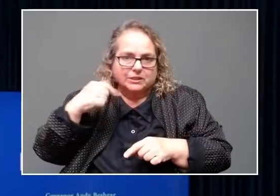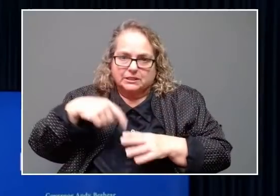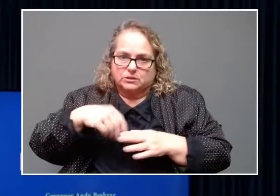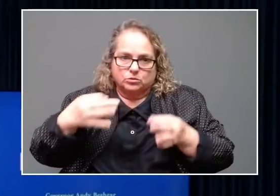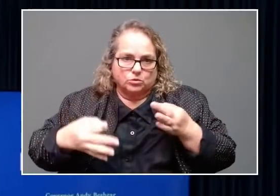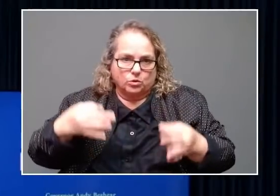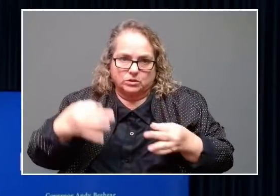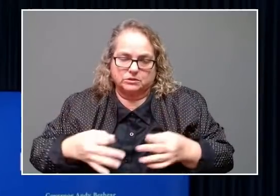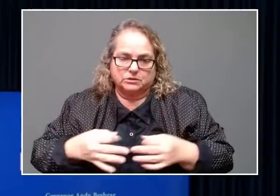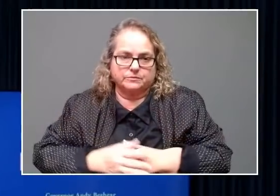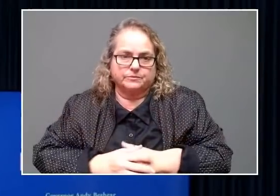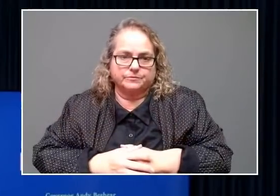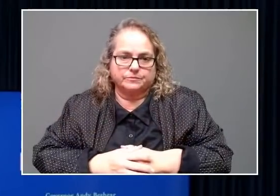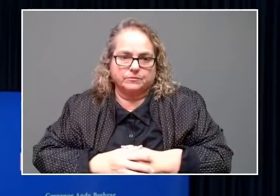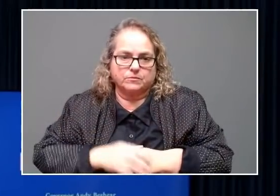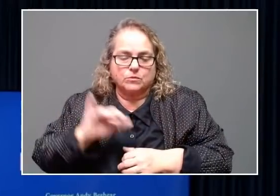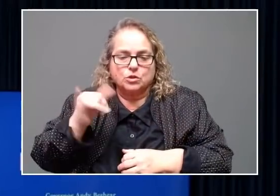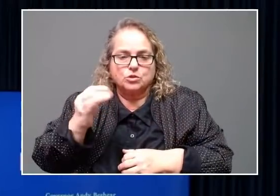Joe.